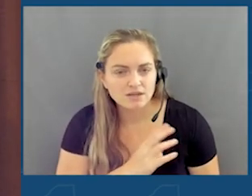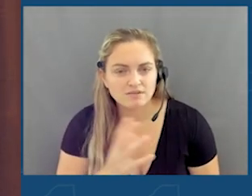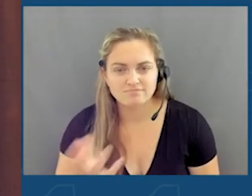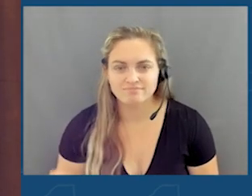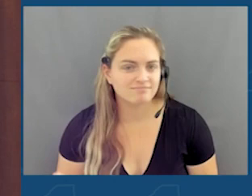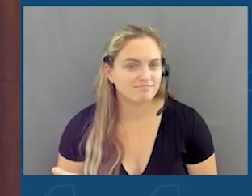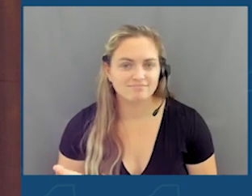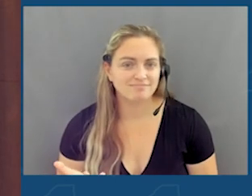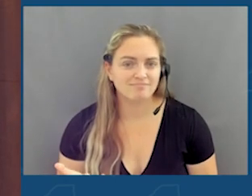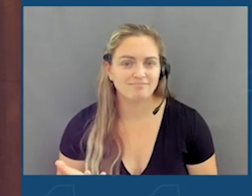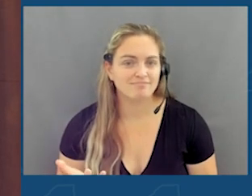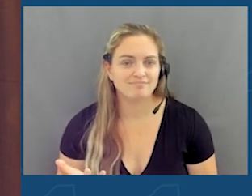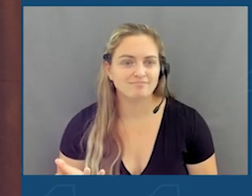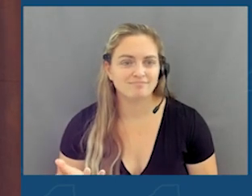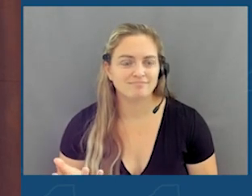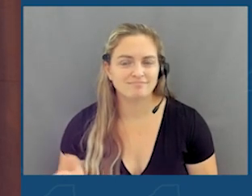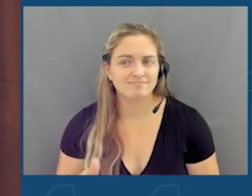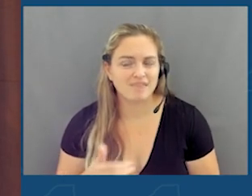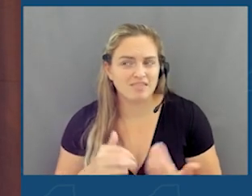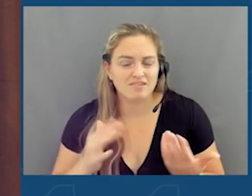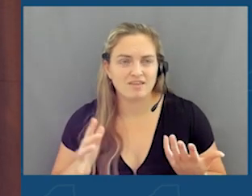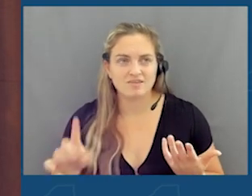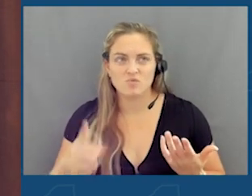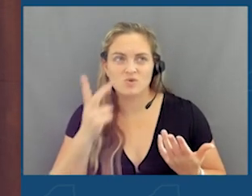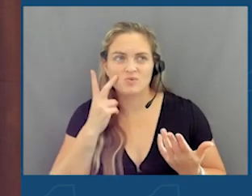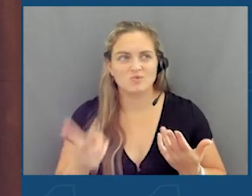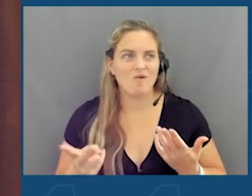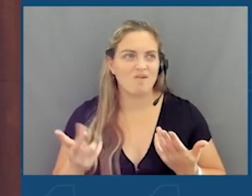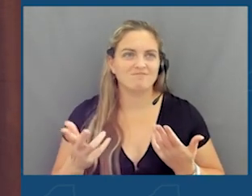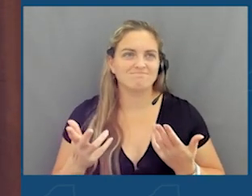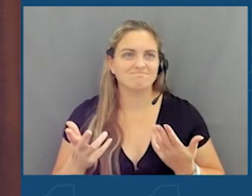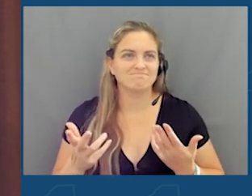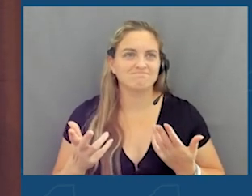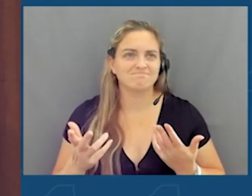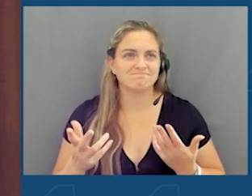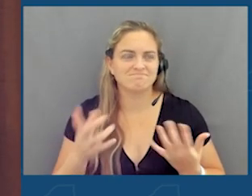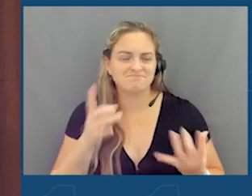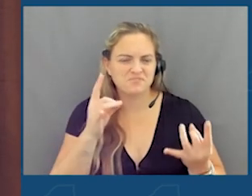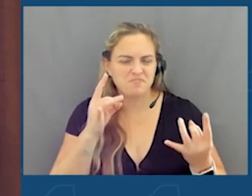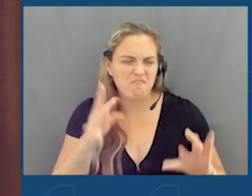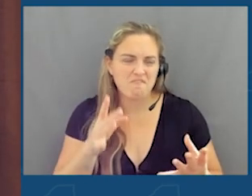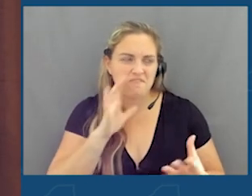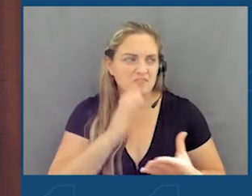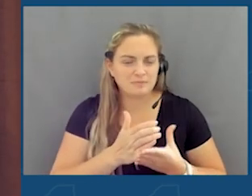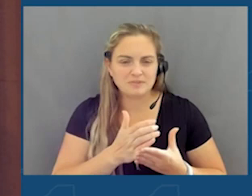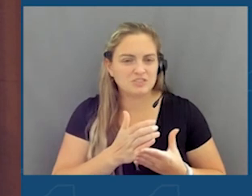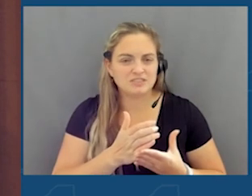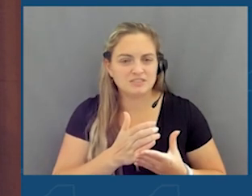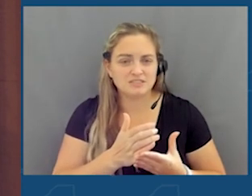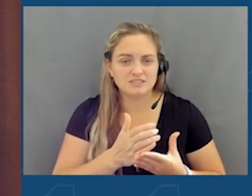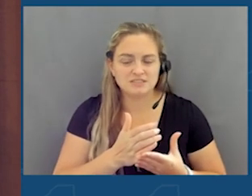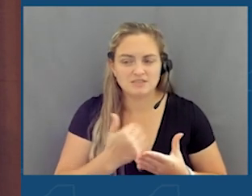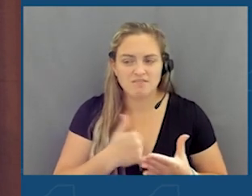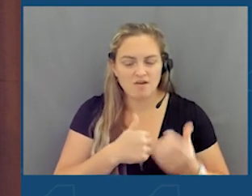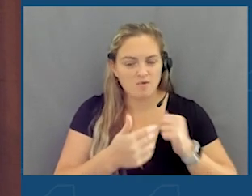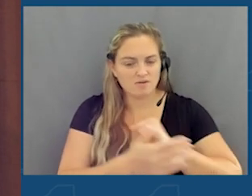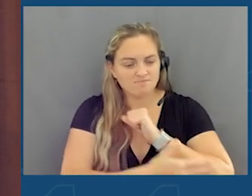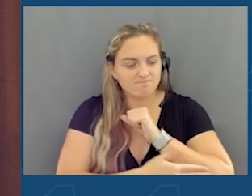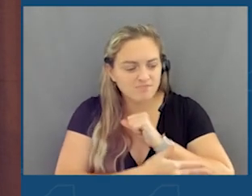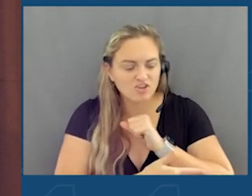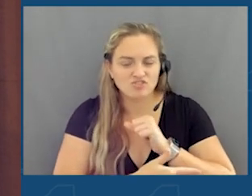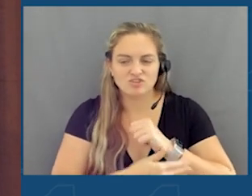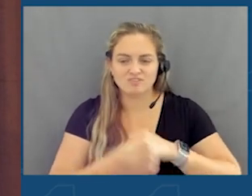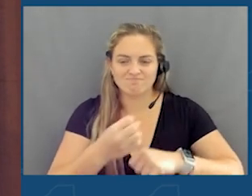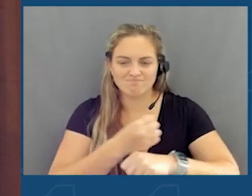But beyond just what you saw, those violent images of our nation under